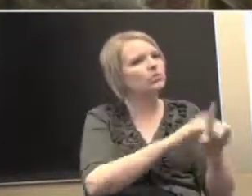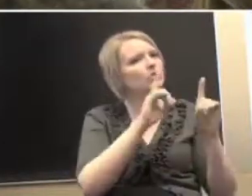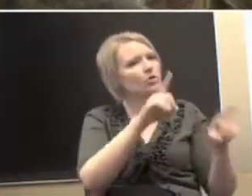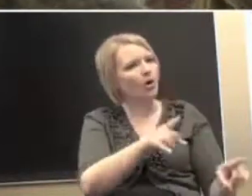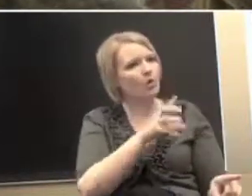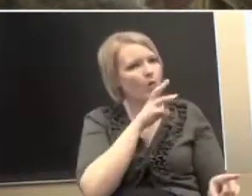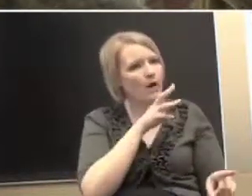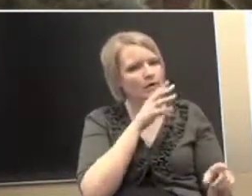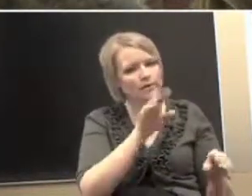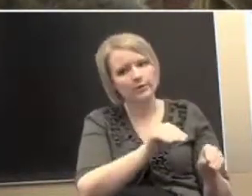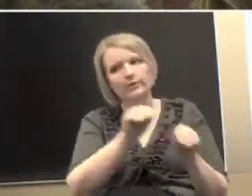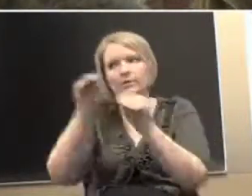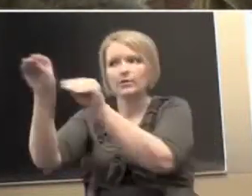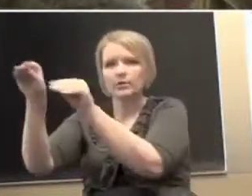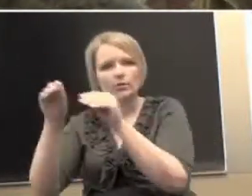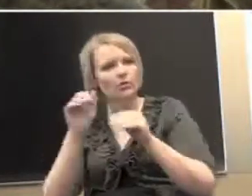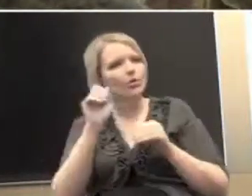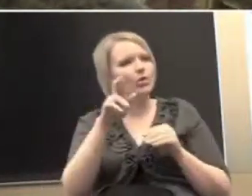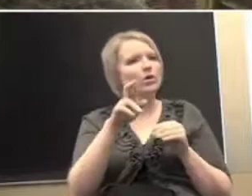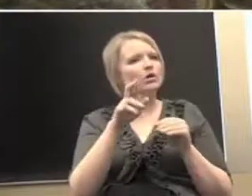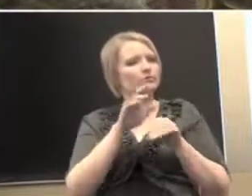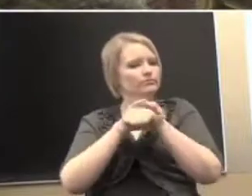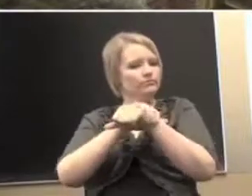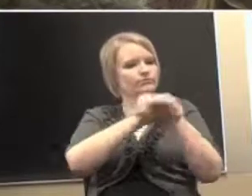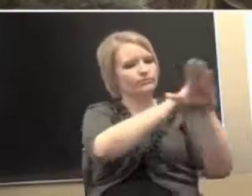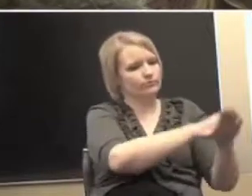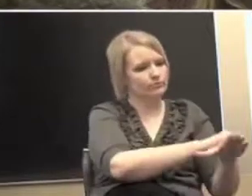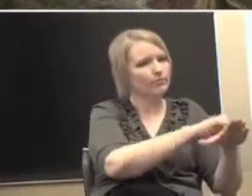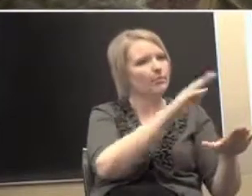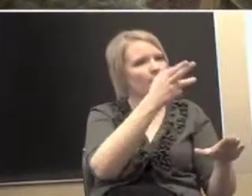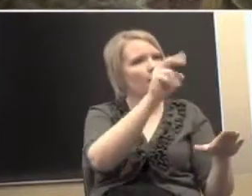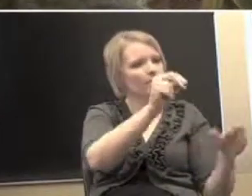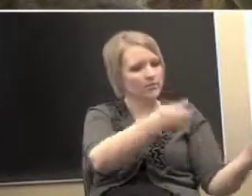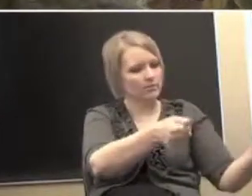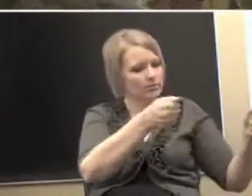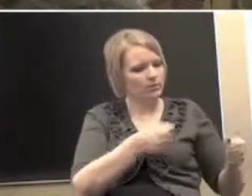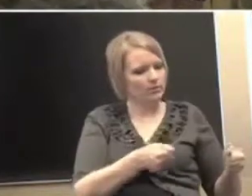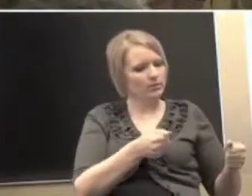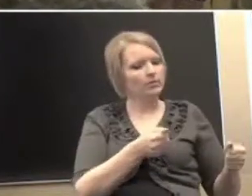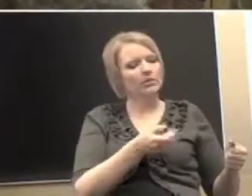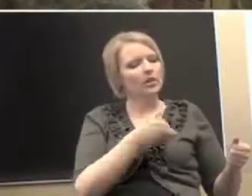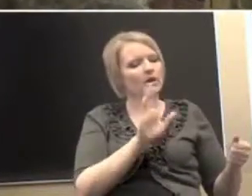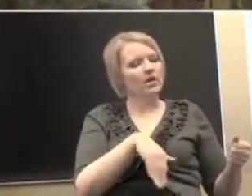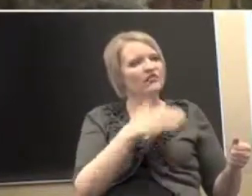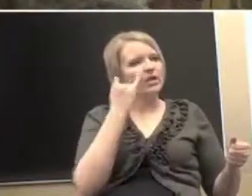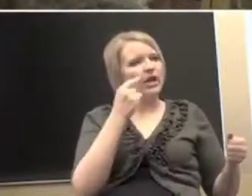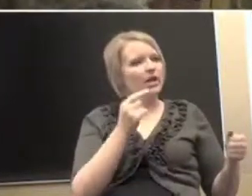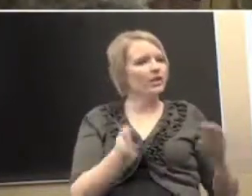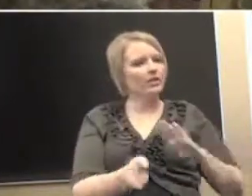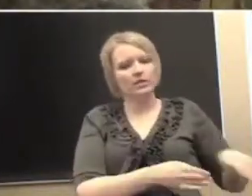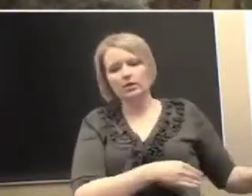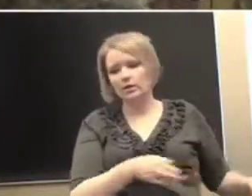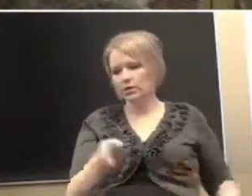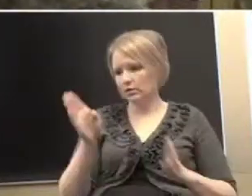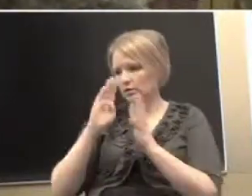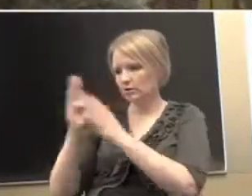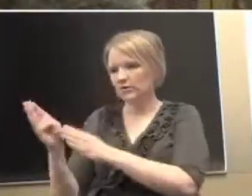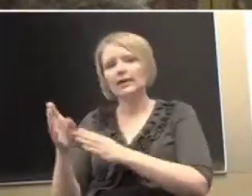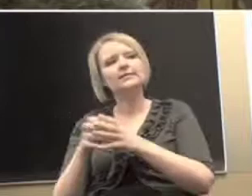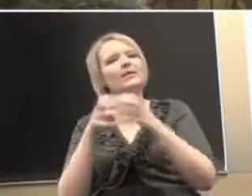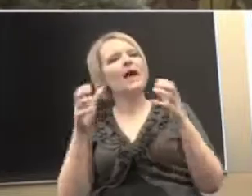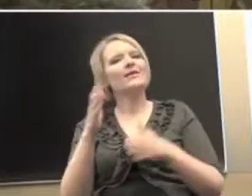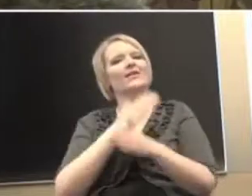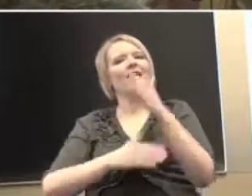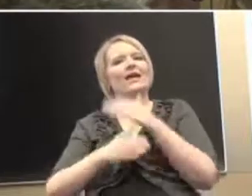water. And then work with them on the bin. We're shutting the bin now because we're frustrated. I'm going to, so you're really doing a lot of